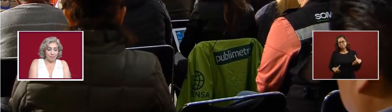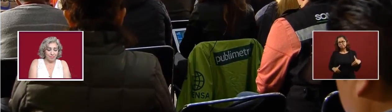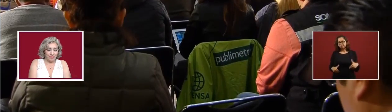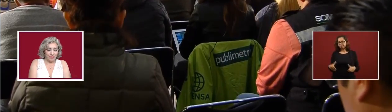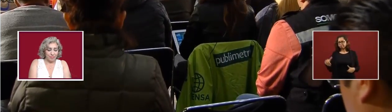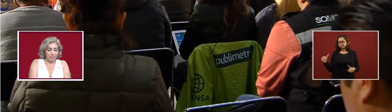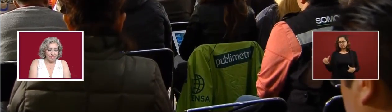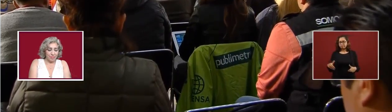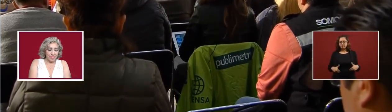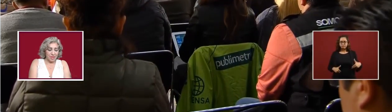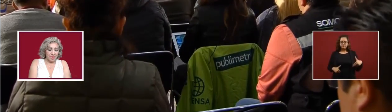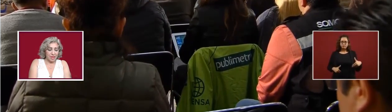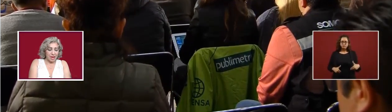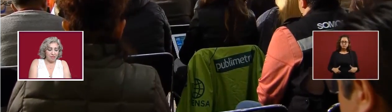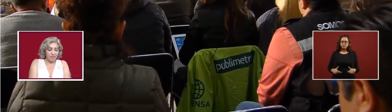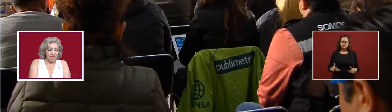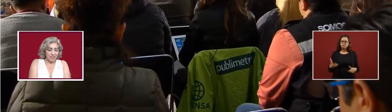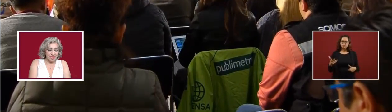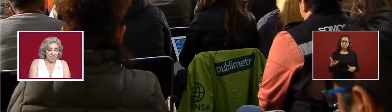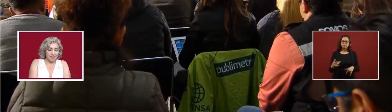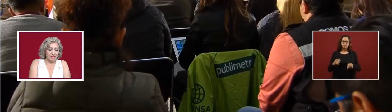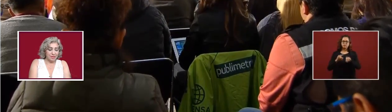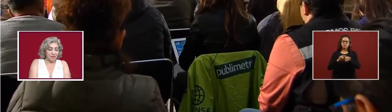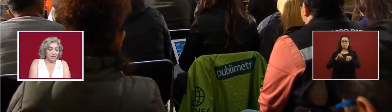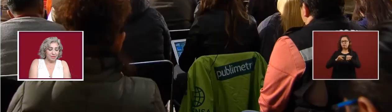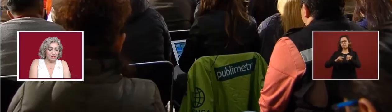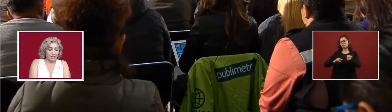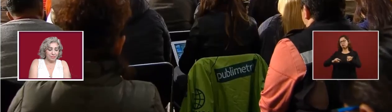the caravans.